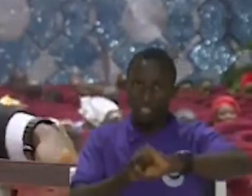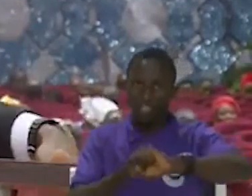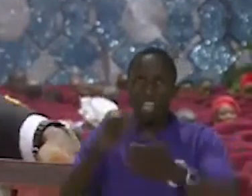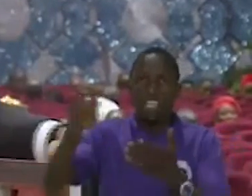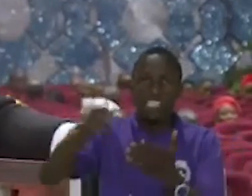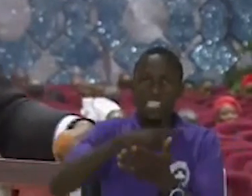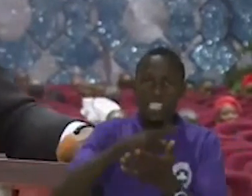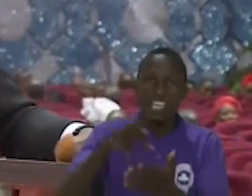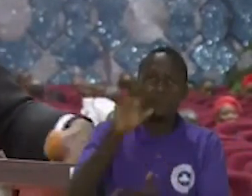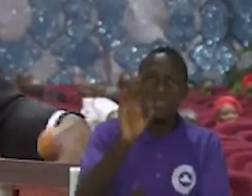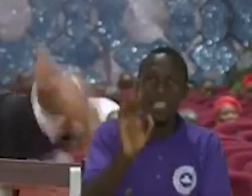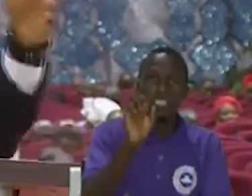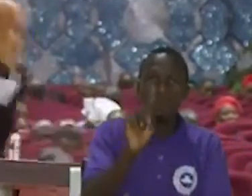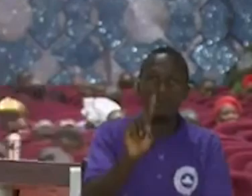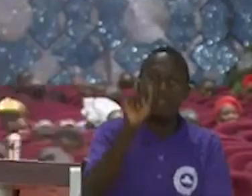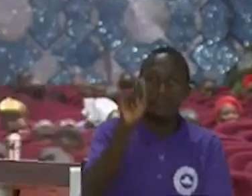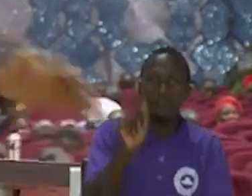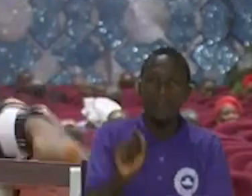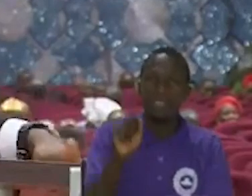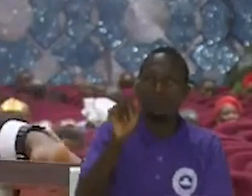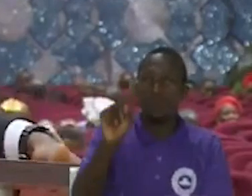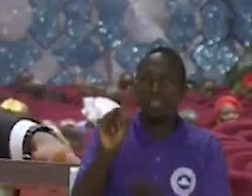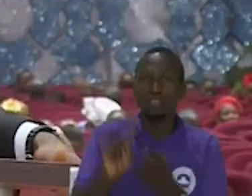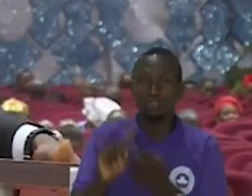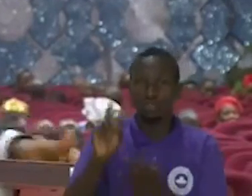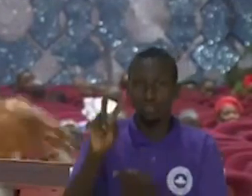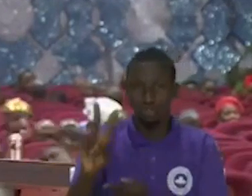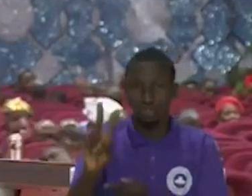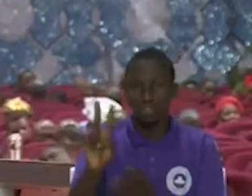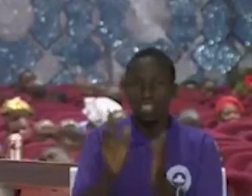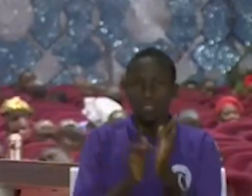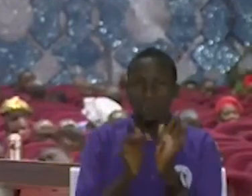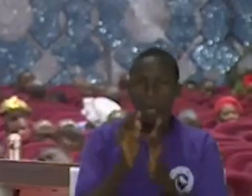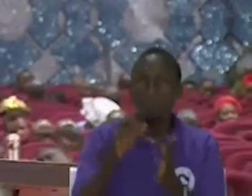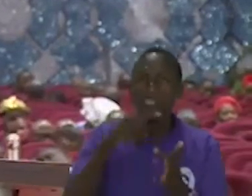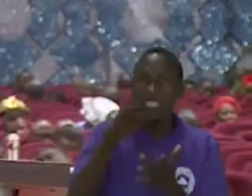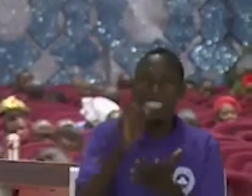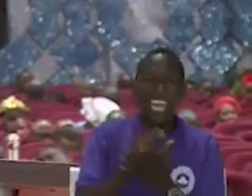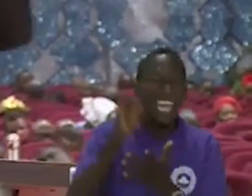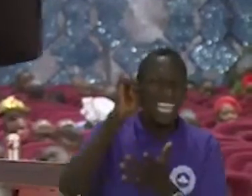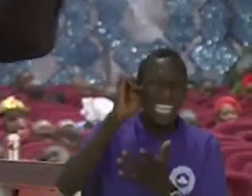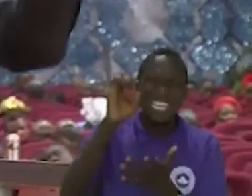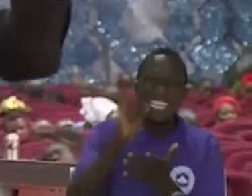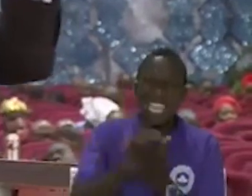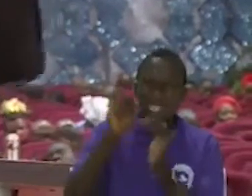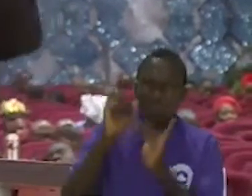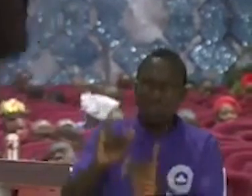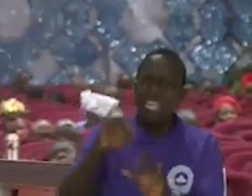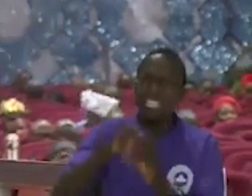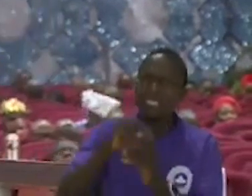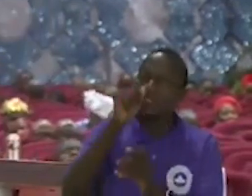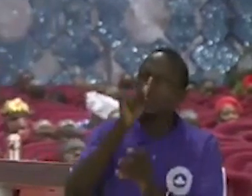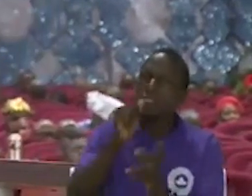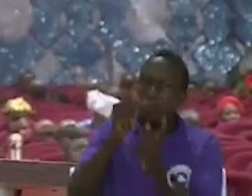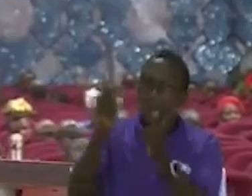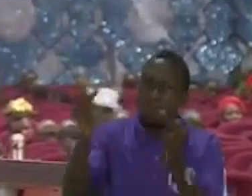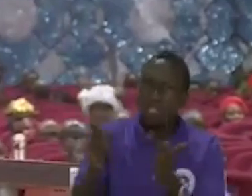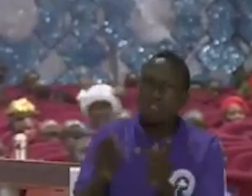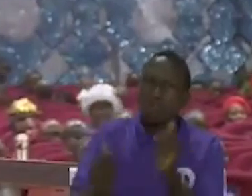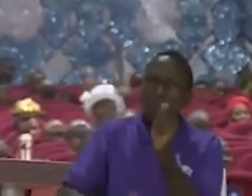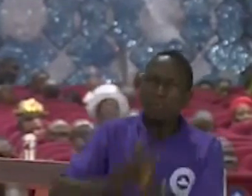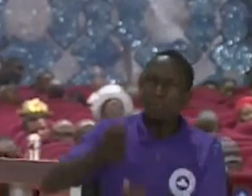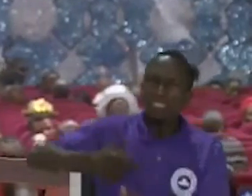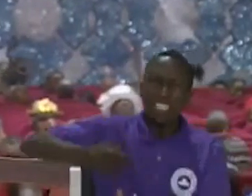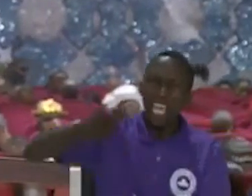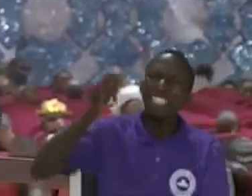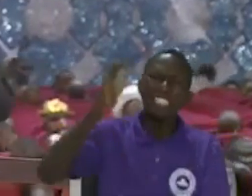2. Psalm chapter 91, 1 to 2. And it says that he that dwelleth in the secret place of the Most High shall abide under the